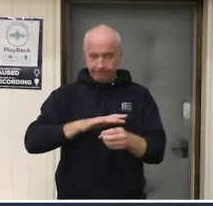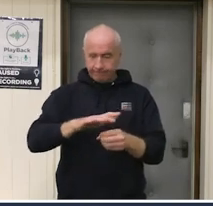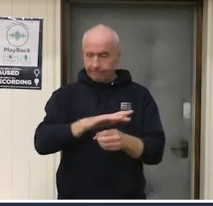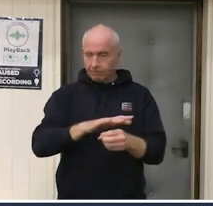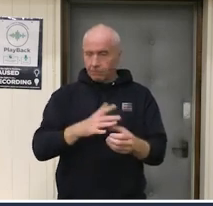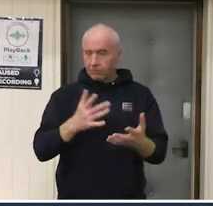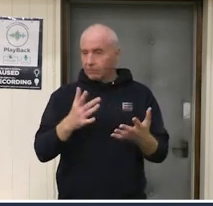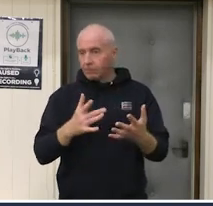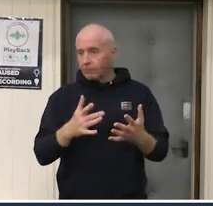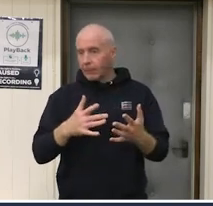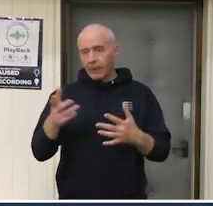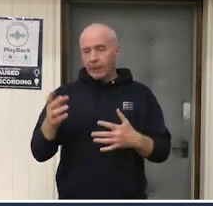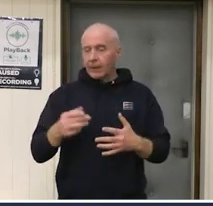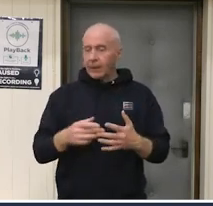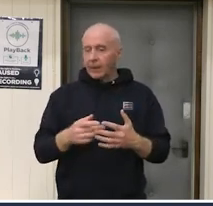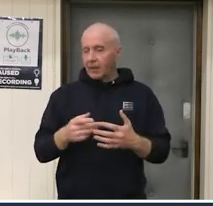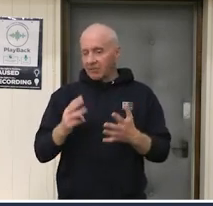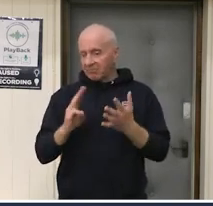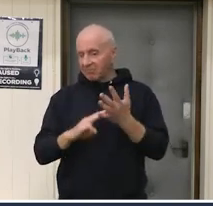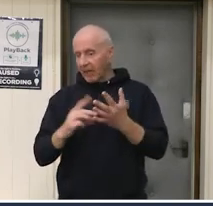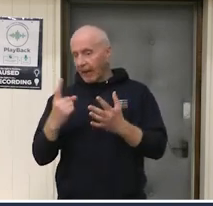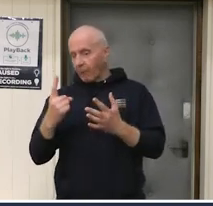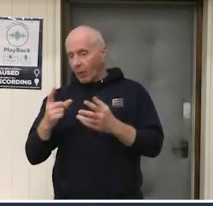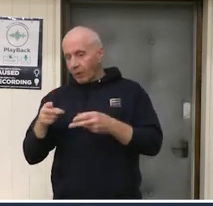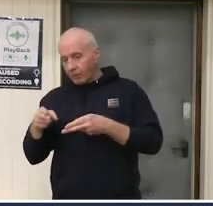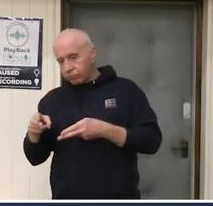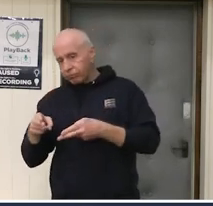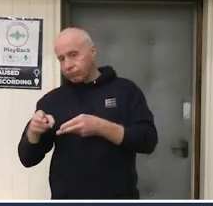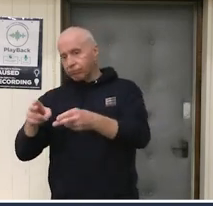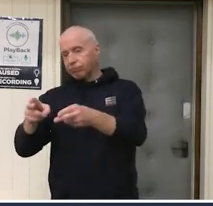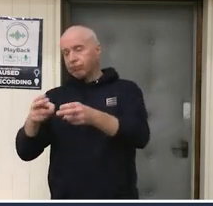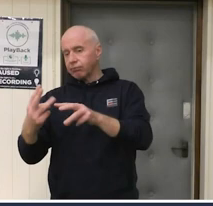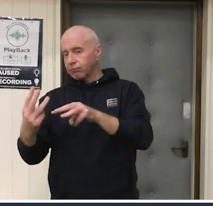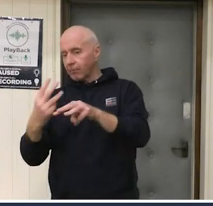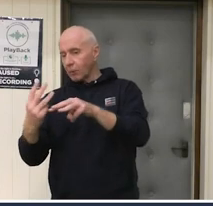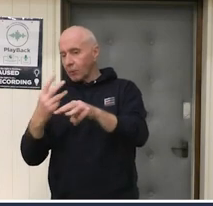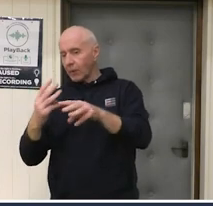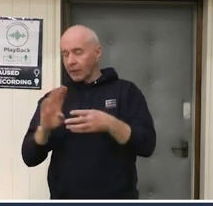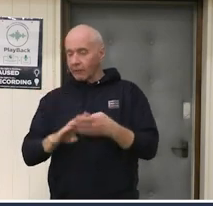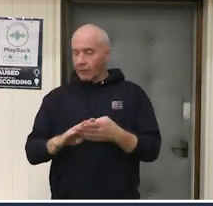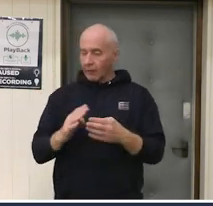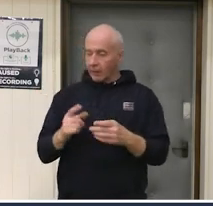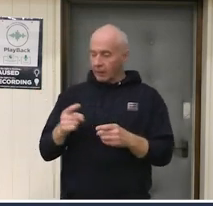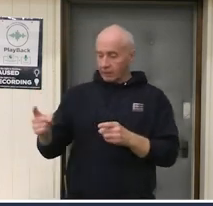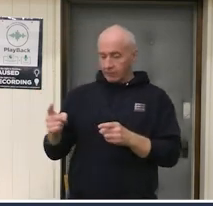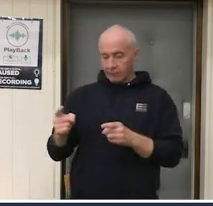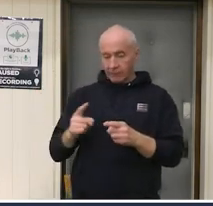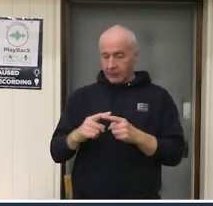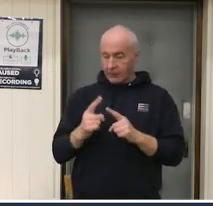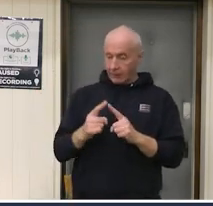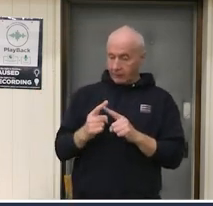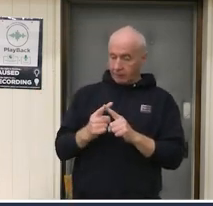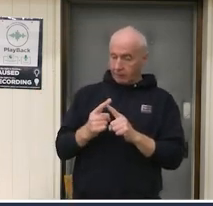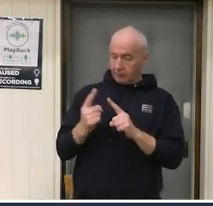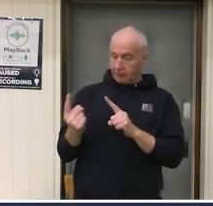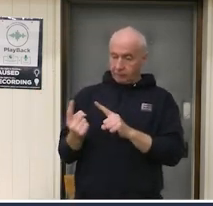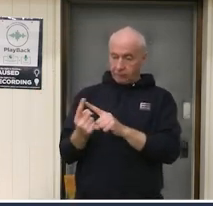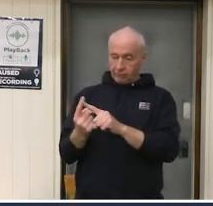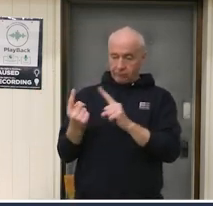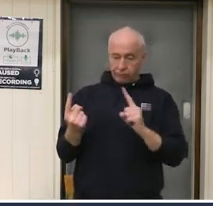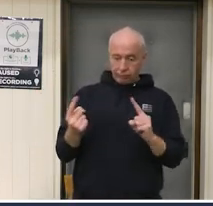like along the M1 corridor, like, you know, the big coal power stations, whatever, it's still quite near us. So we definitely want it to be